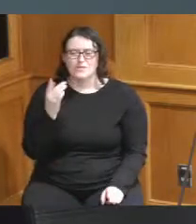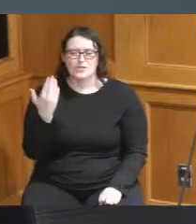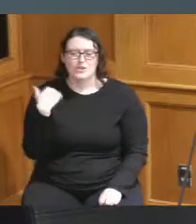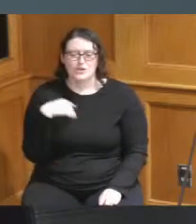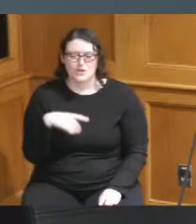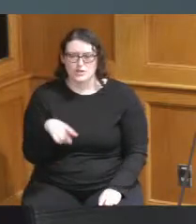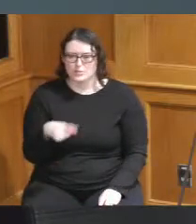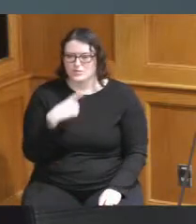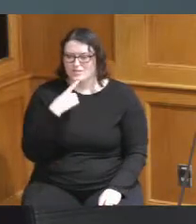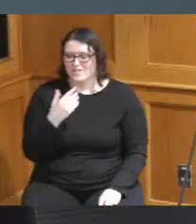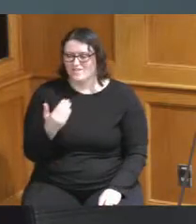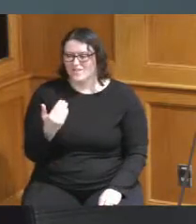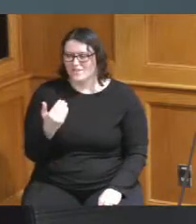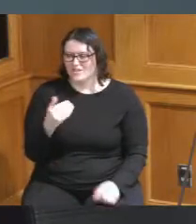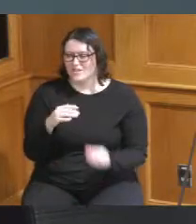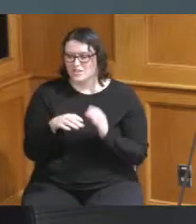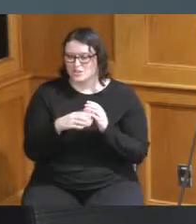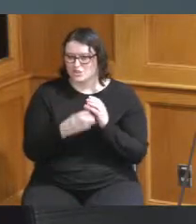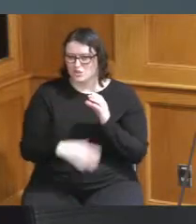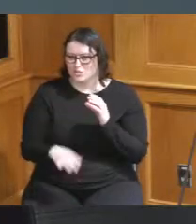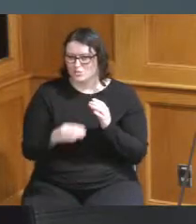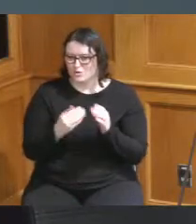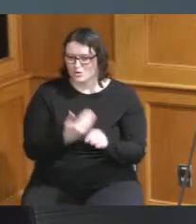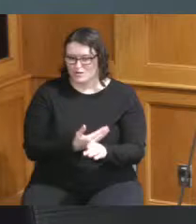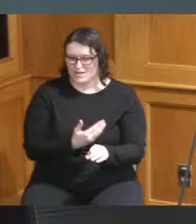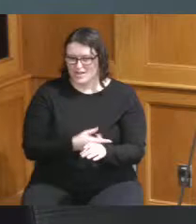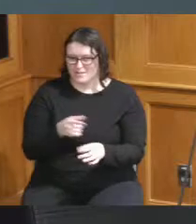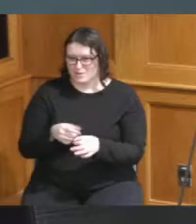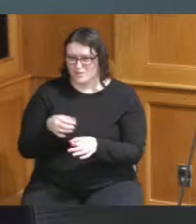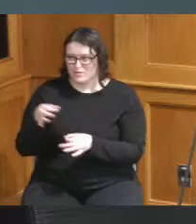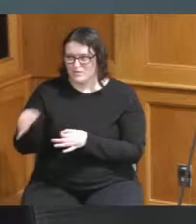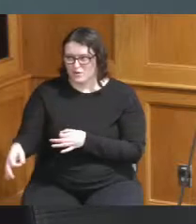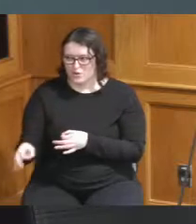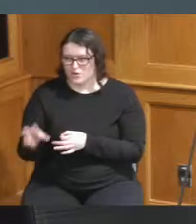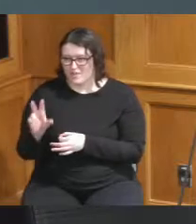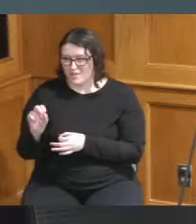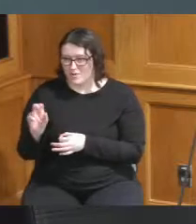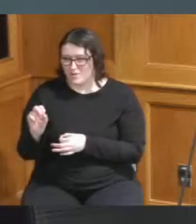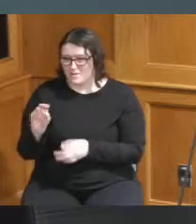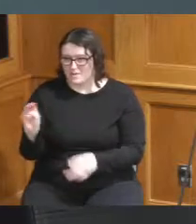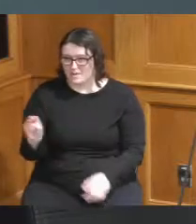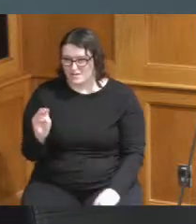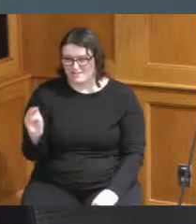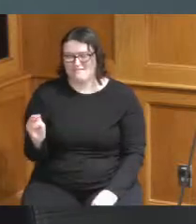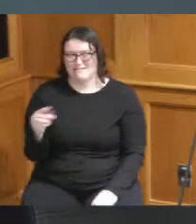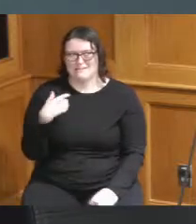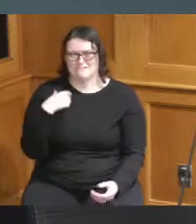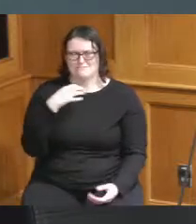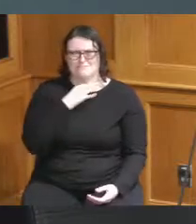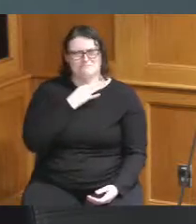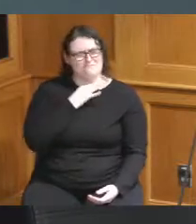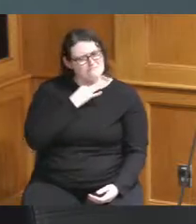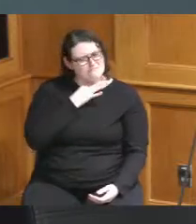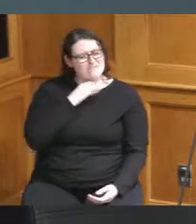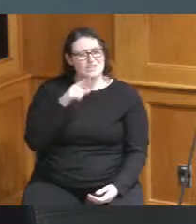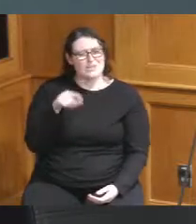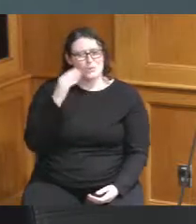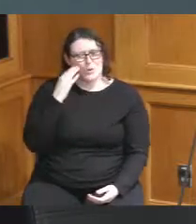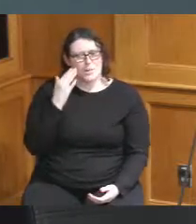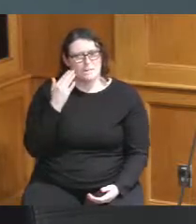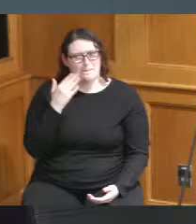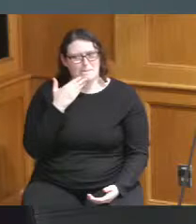rehab replacements, you deferred that, which was $30 million. And I'm just wondering, and you guys know better than